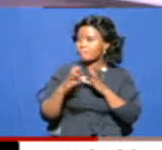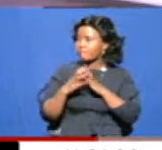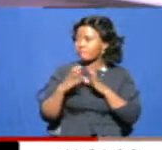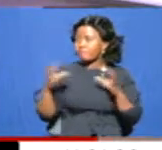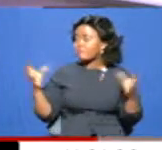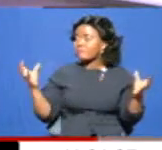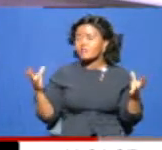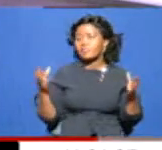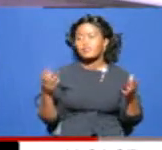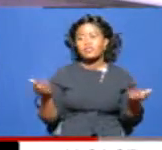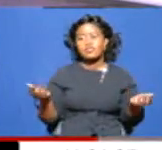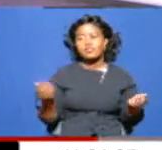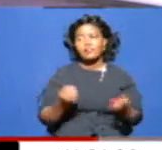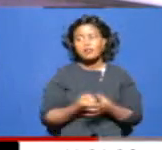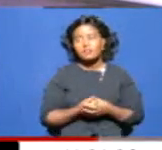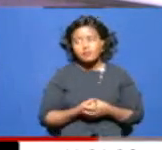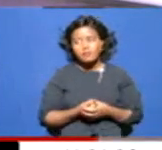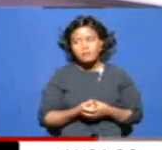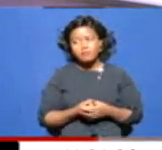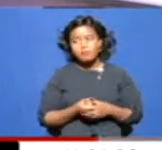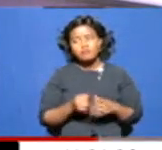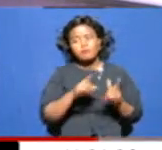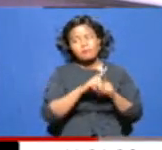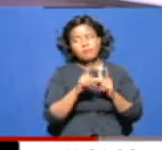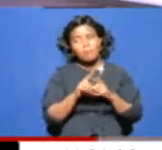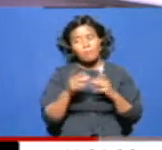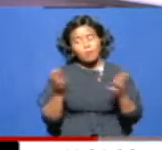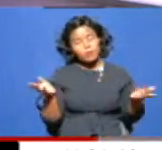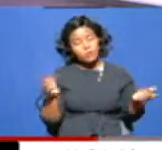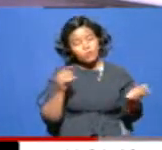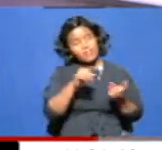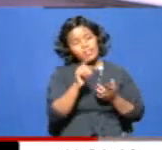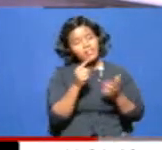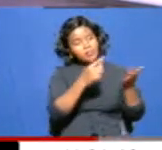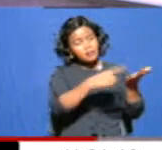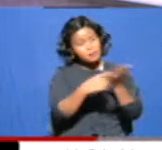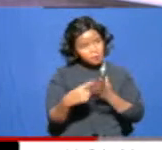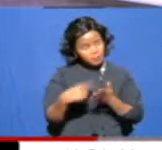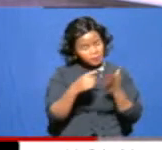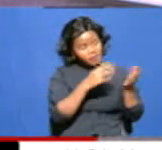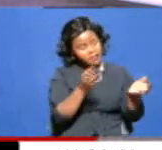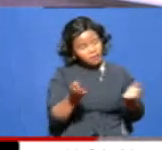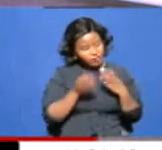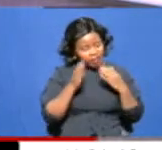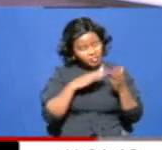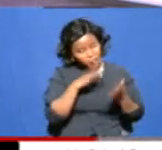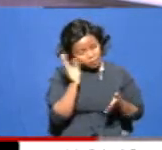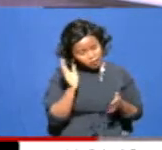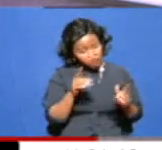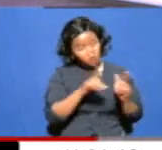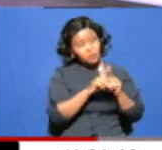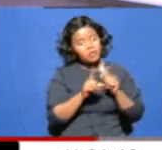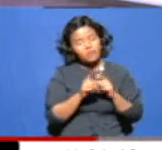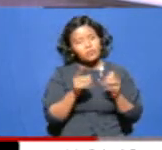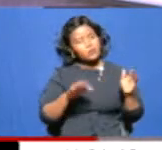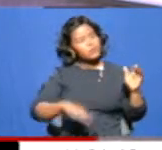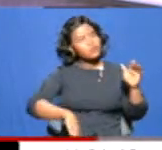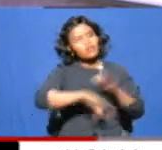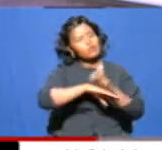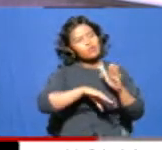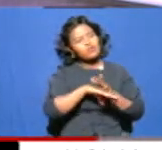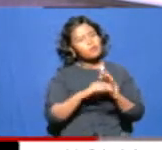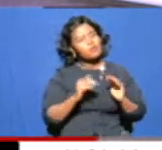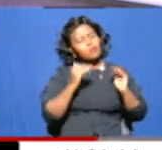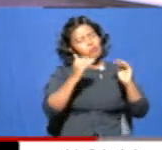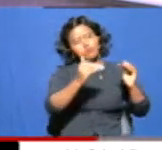Isn't it a conversation that requires a lot of time? And since we're talking about the development of football in the country, let's at least try to focus at the